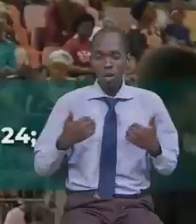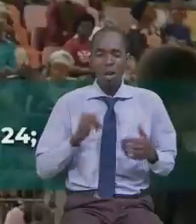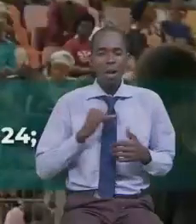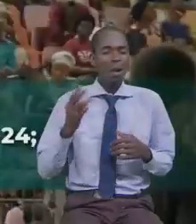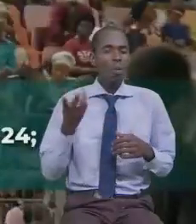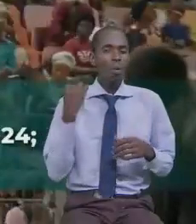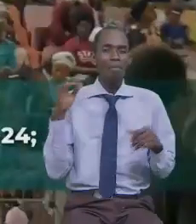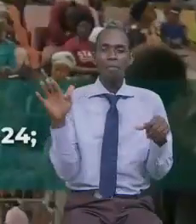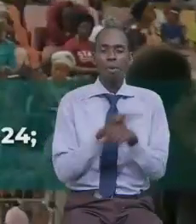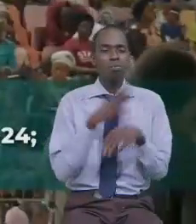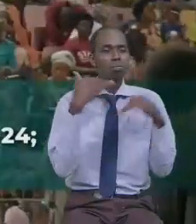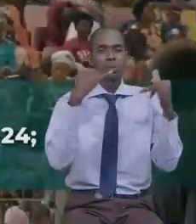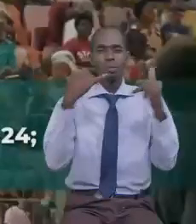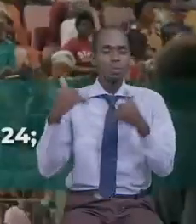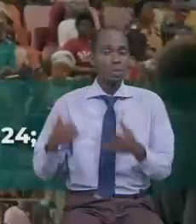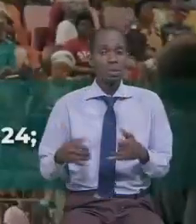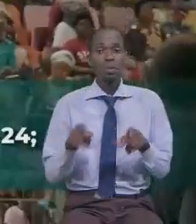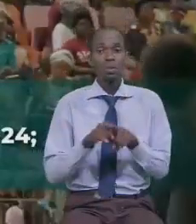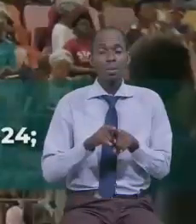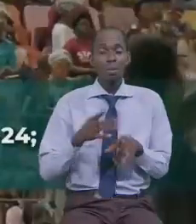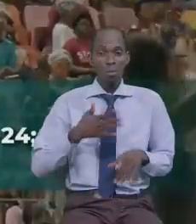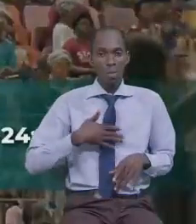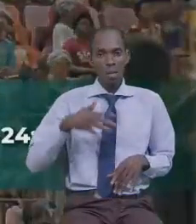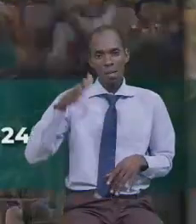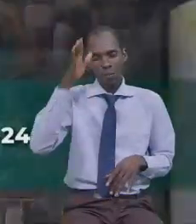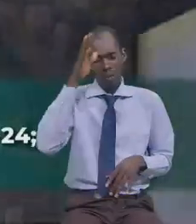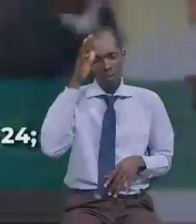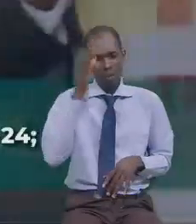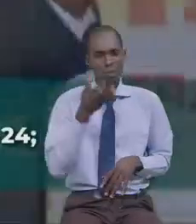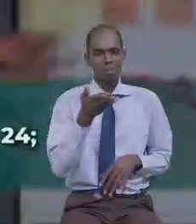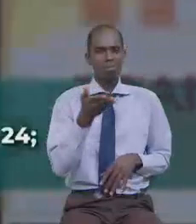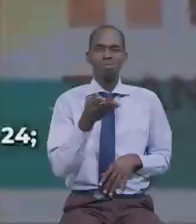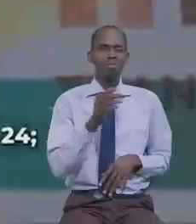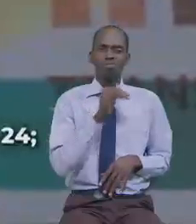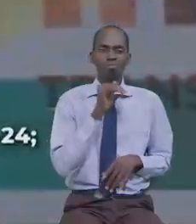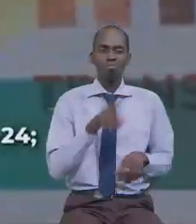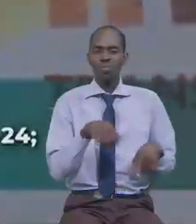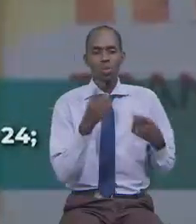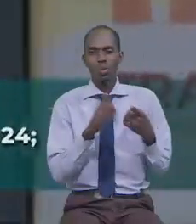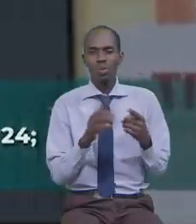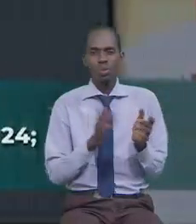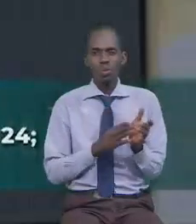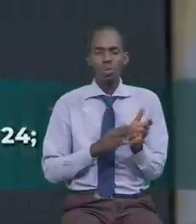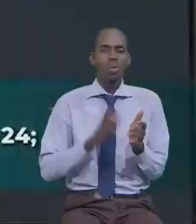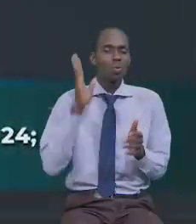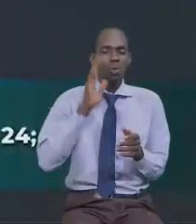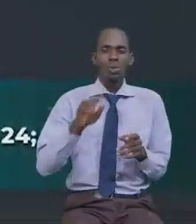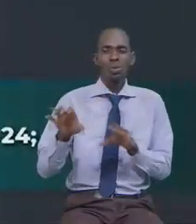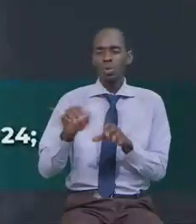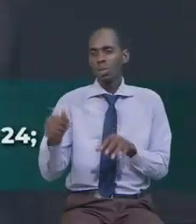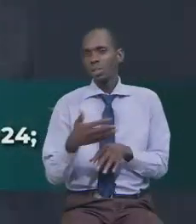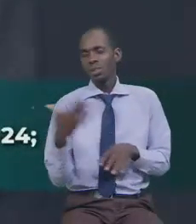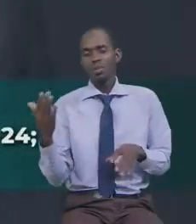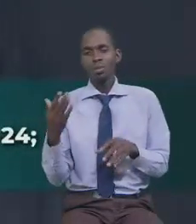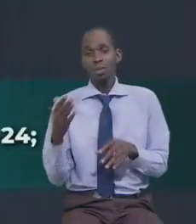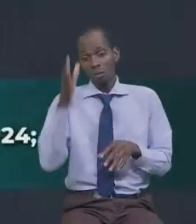even, you know, my daddy will think I've gone to school. I will not go to school. I'll go other places just enjoying myself.